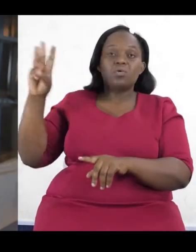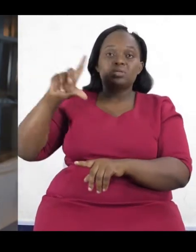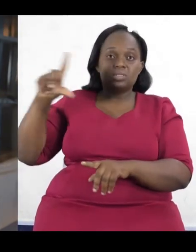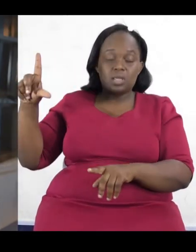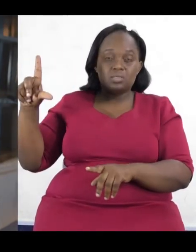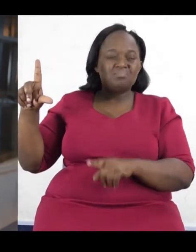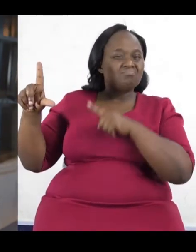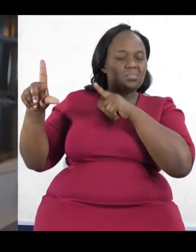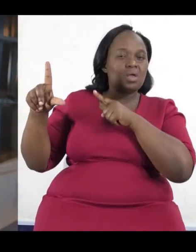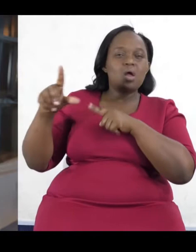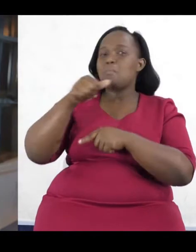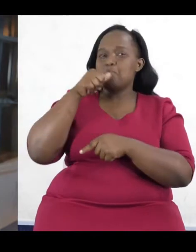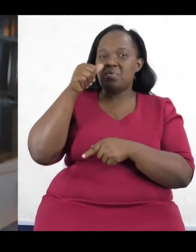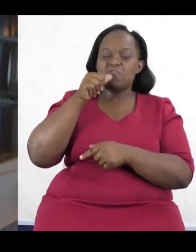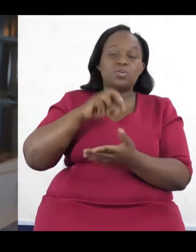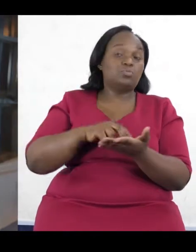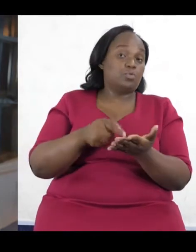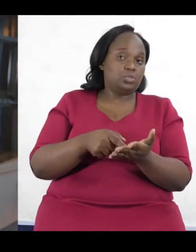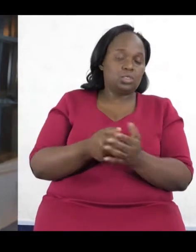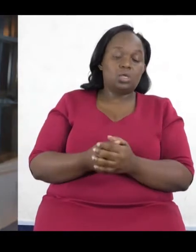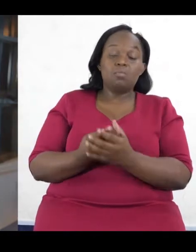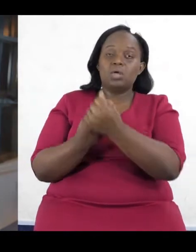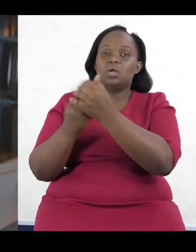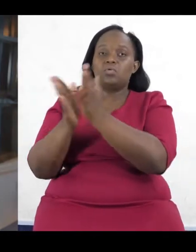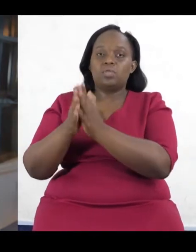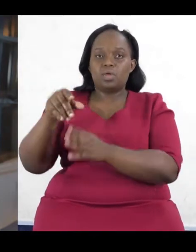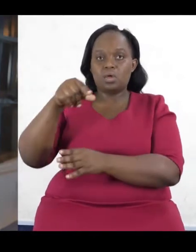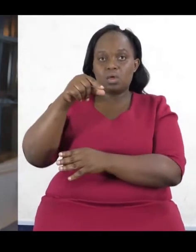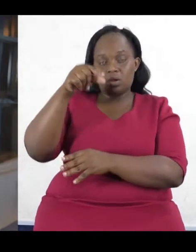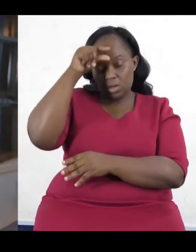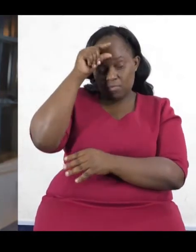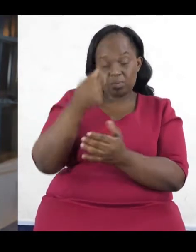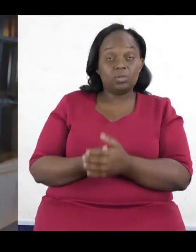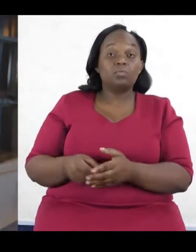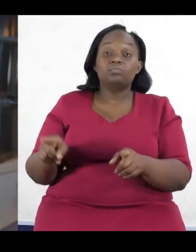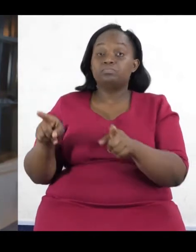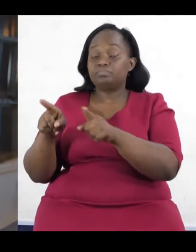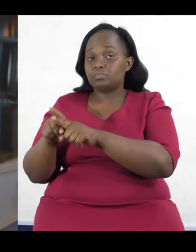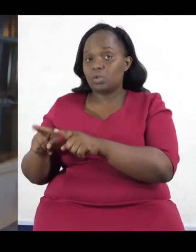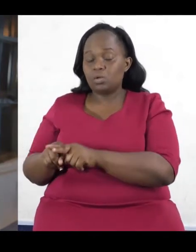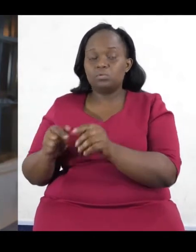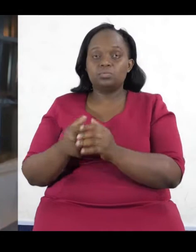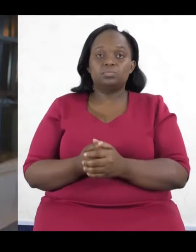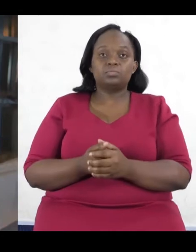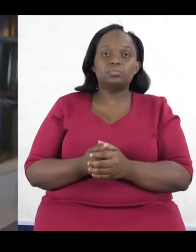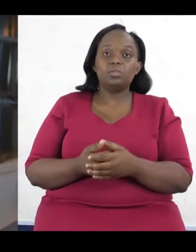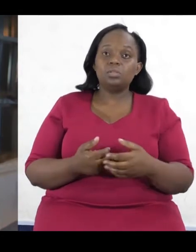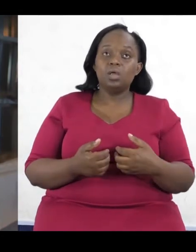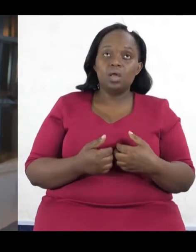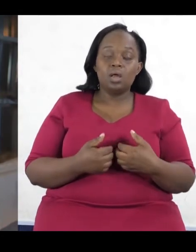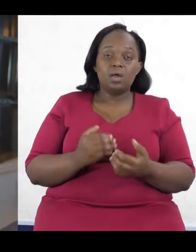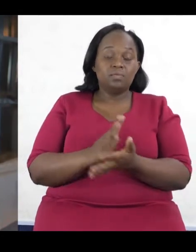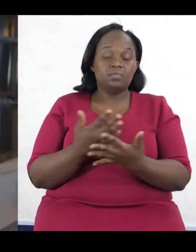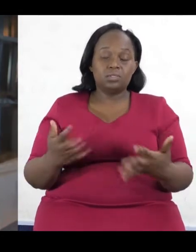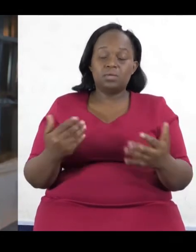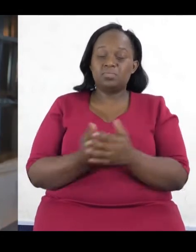private project, okay? Partnering with the government. Again, apart from that, there's an aspect that